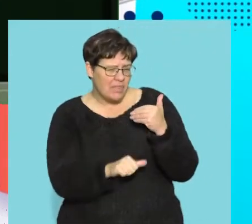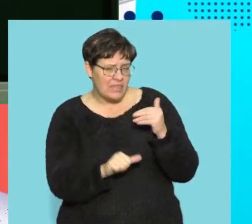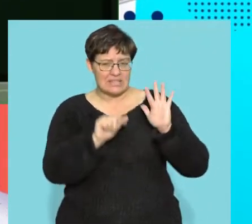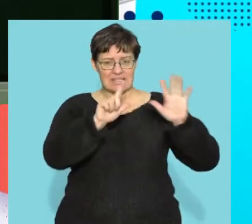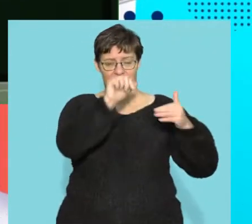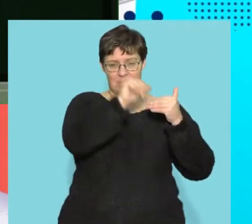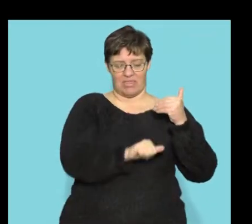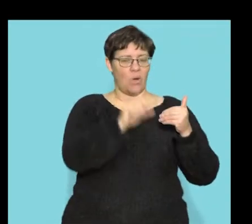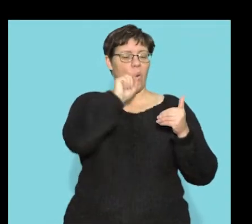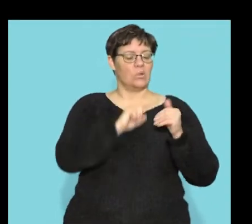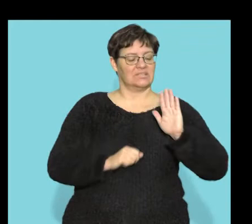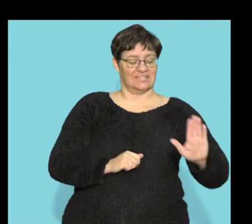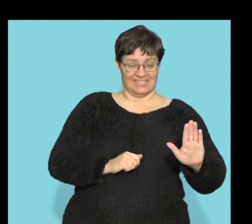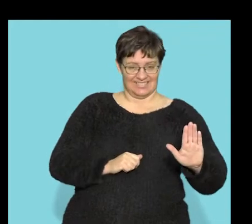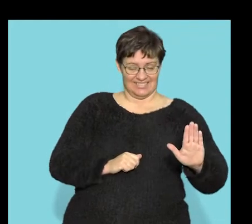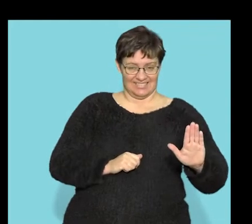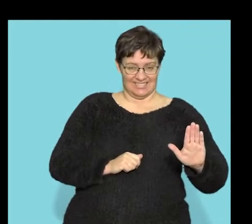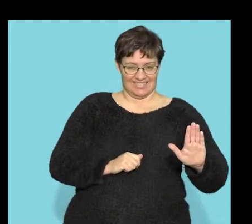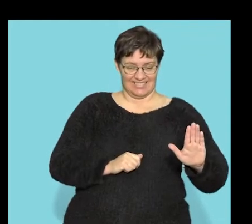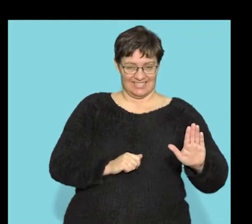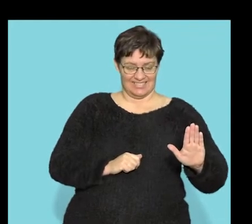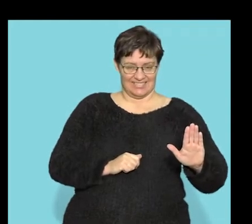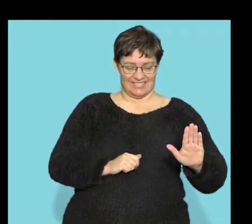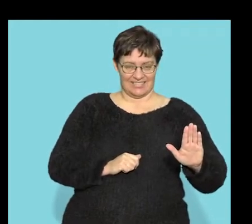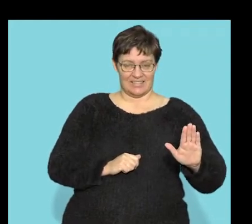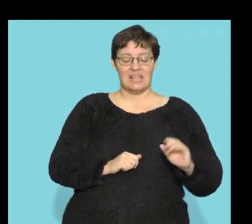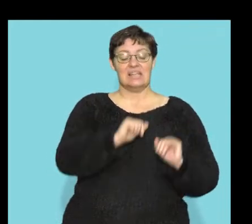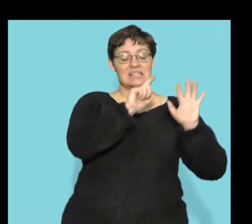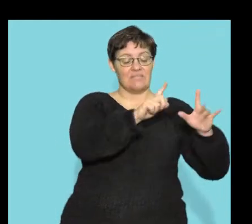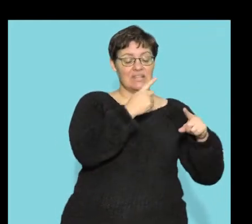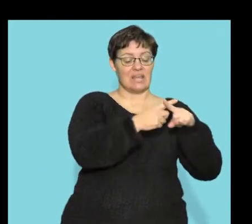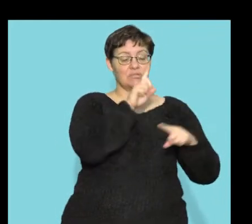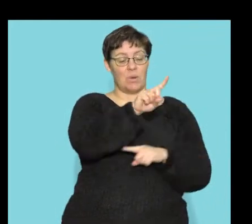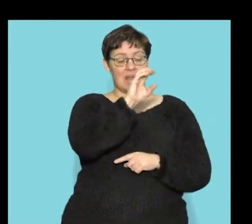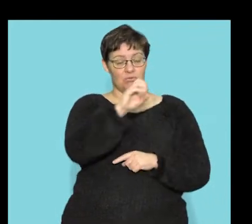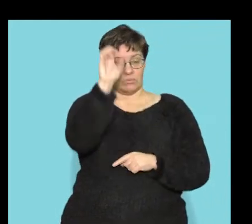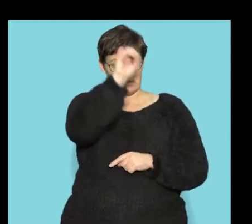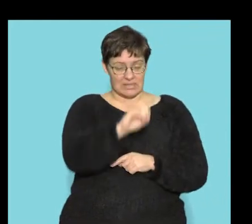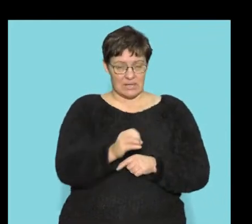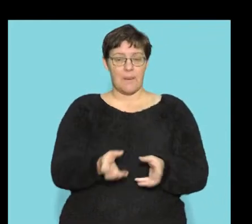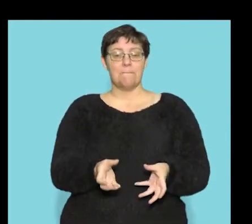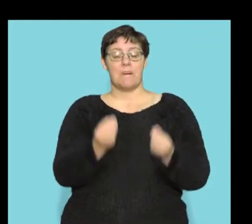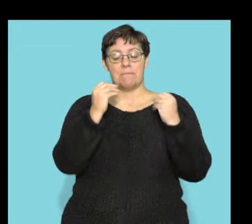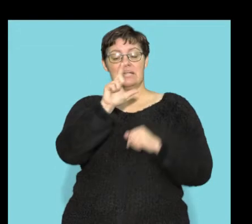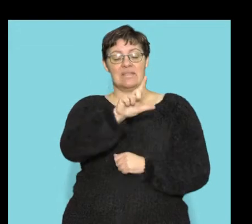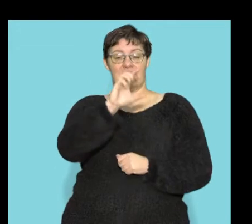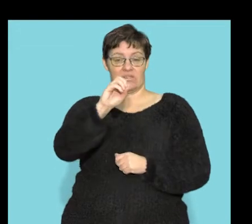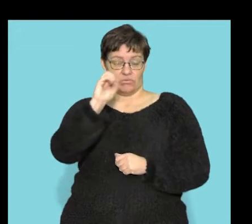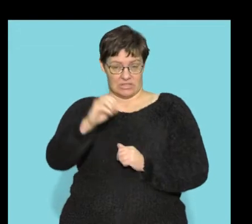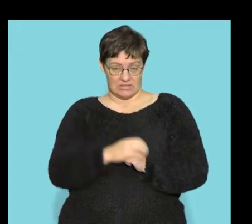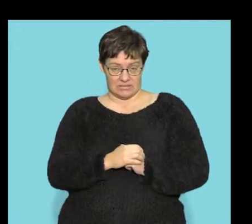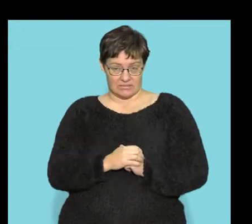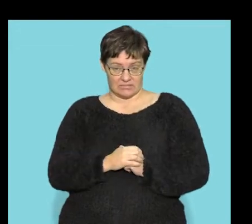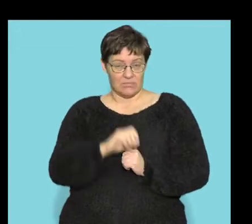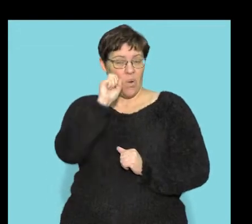rental, therefore the 7 guys, times the 100%, which was the old rental, to give me a figure of 700, right?